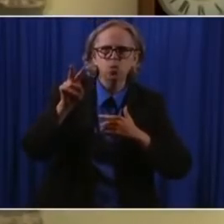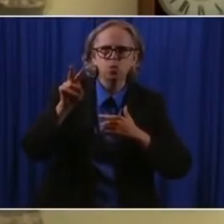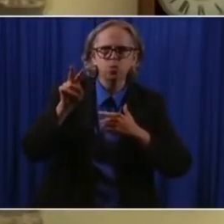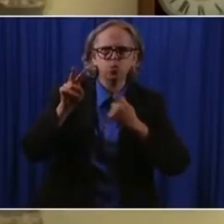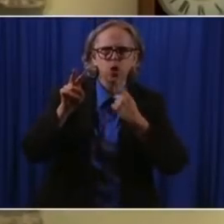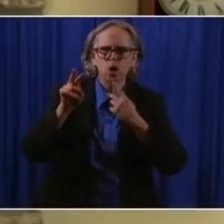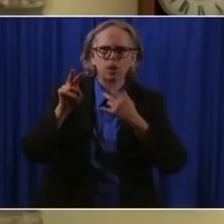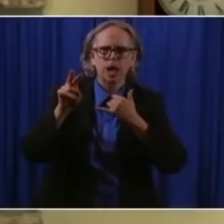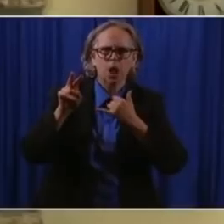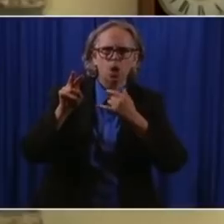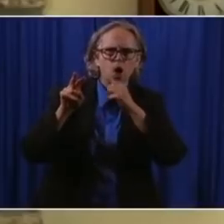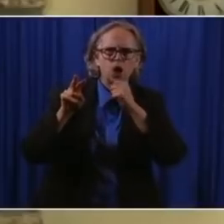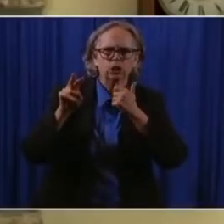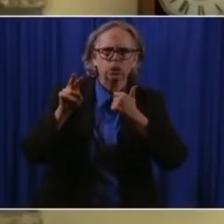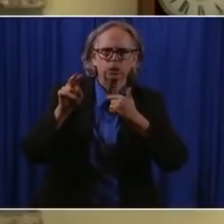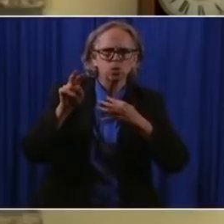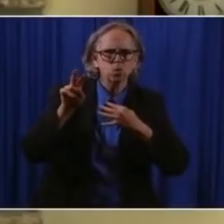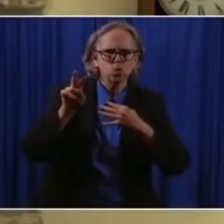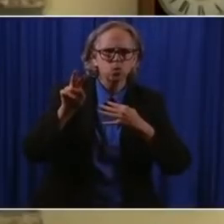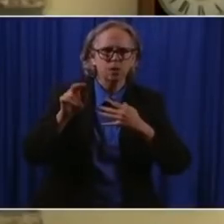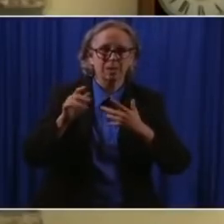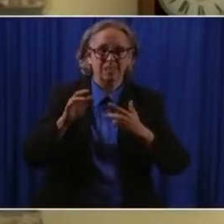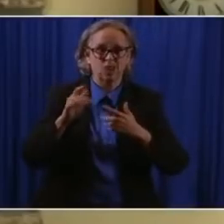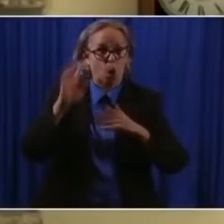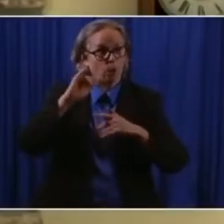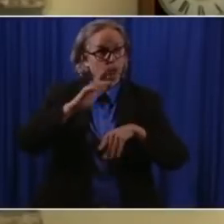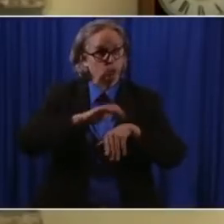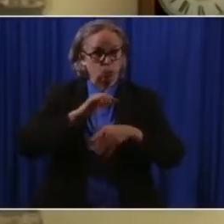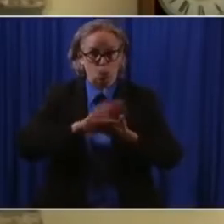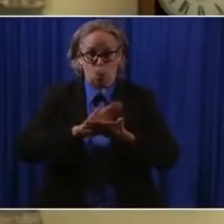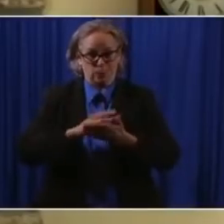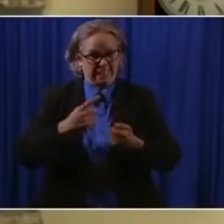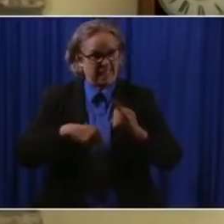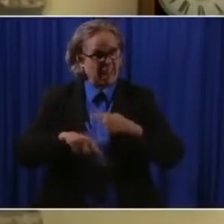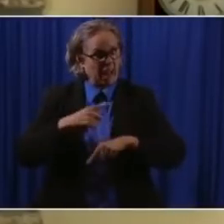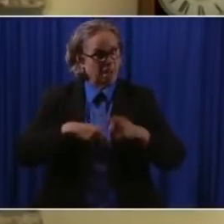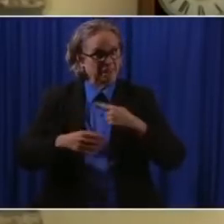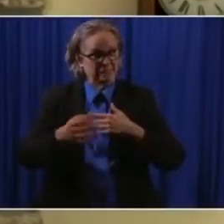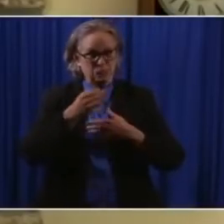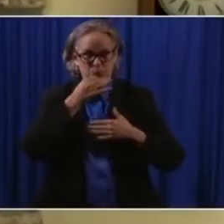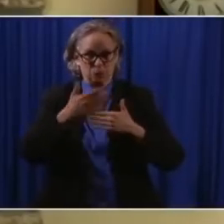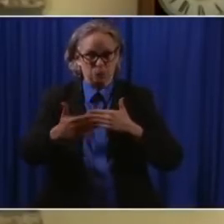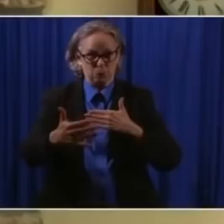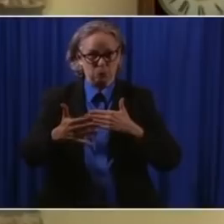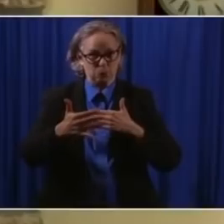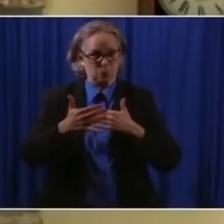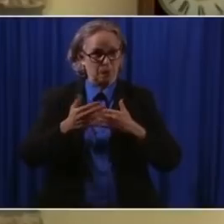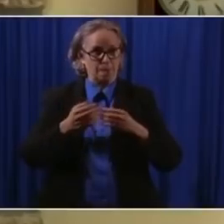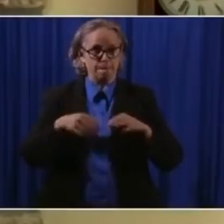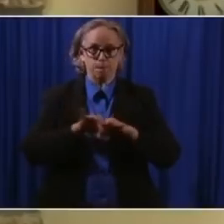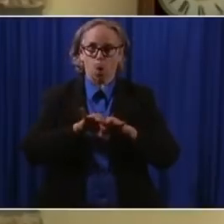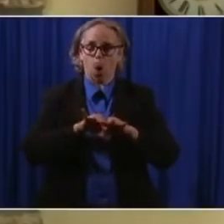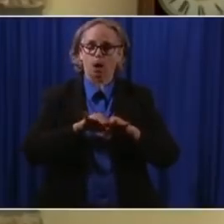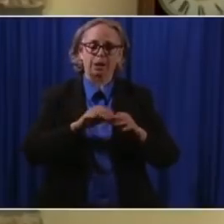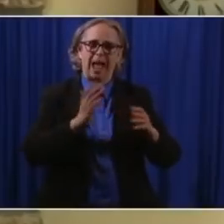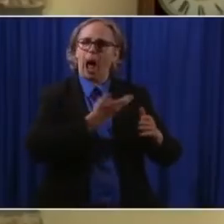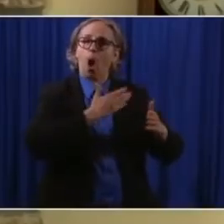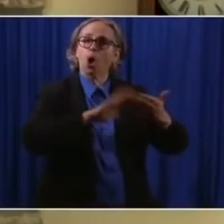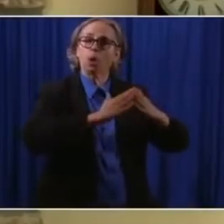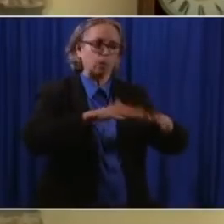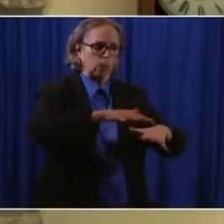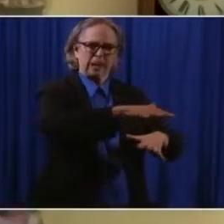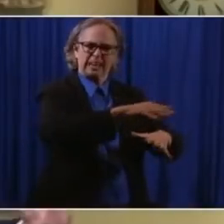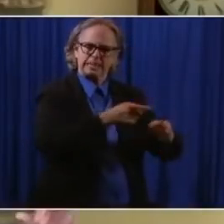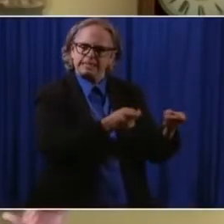close to the beginning of school for those counties to take control of their future. And taking control of their future